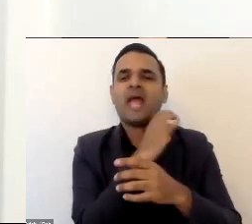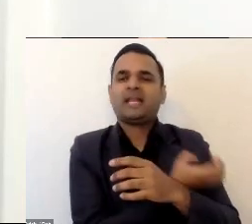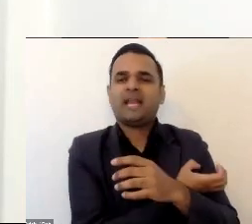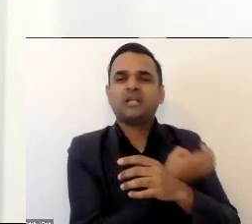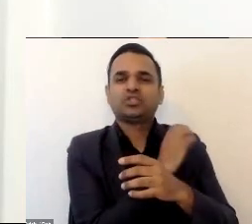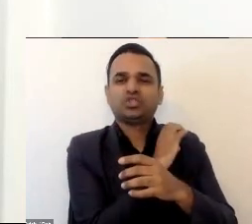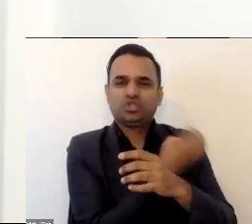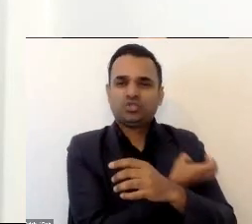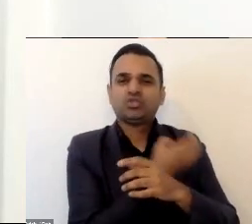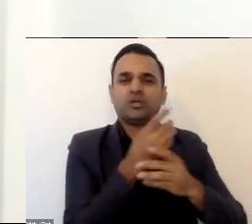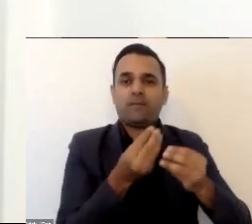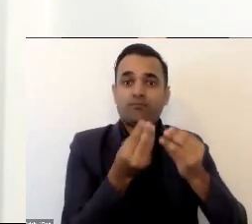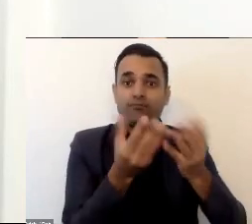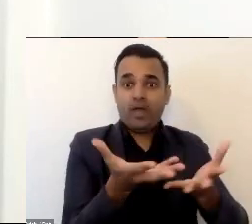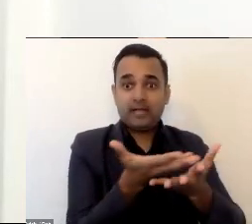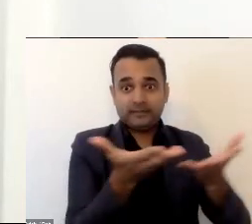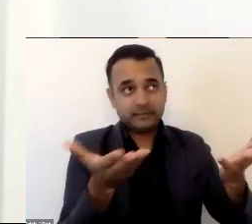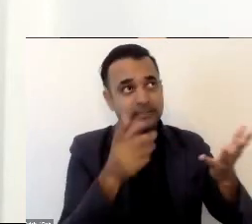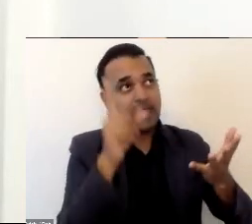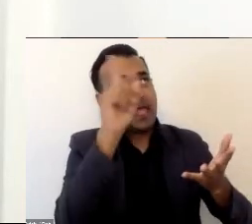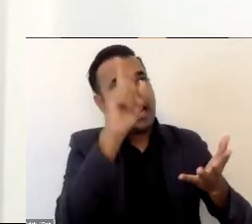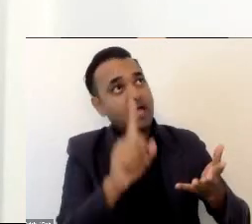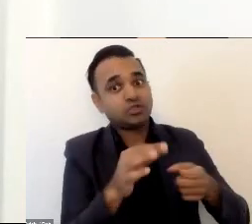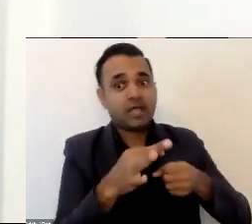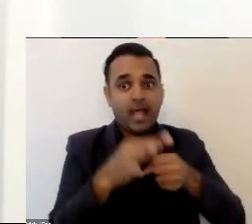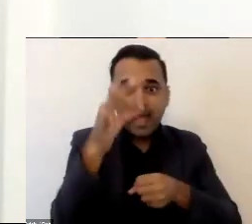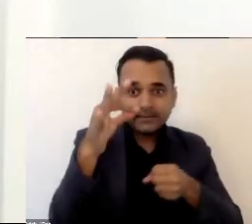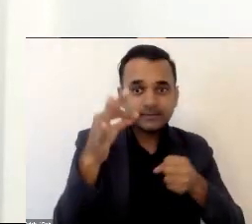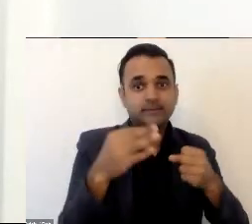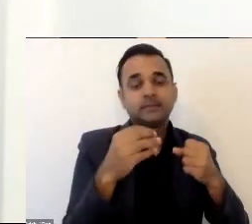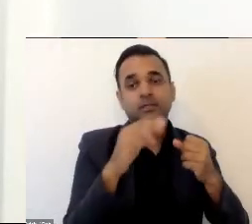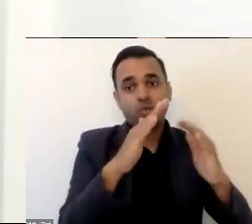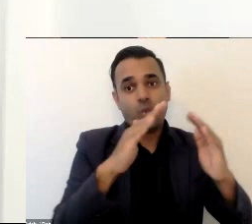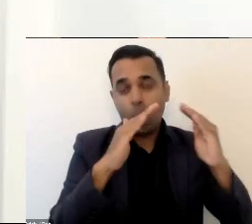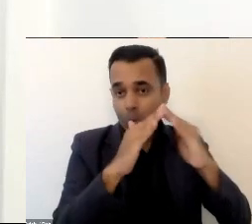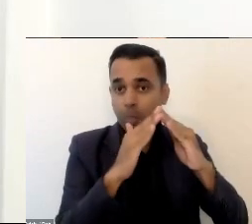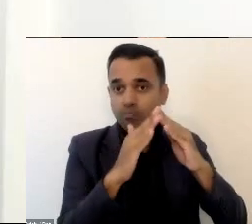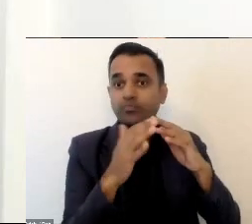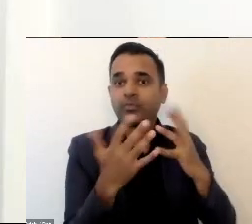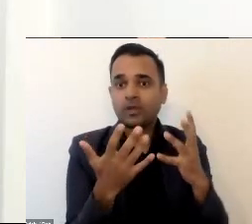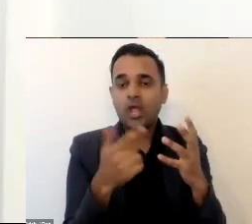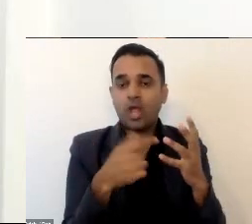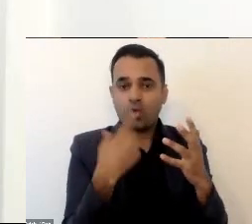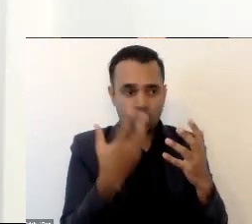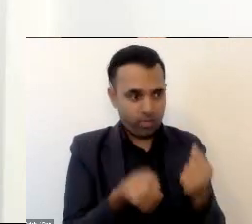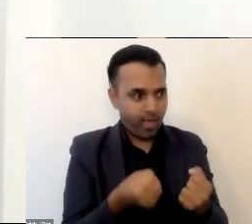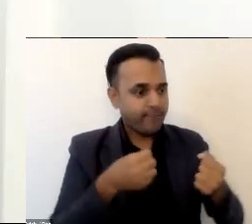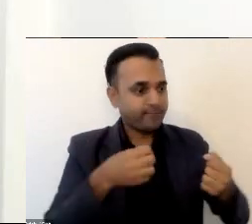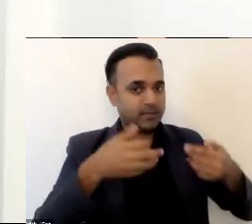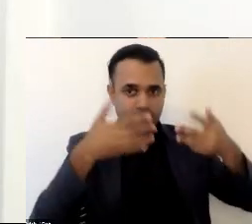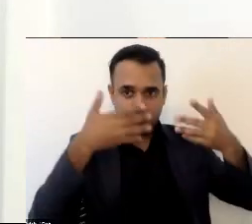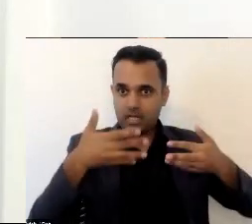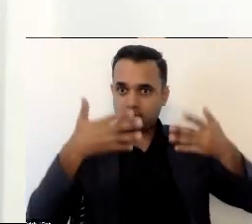thousands of data points looking at different demographics. And so we had various